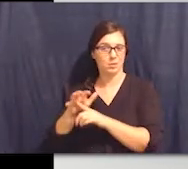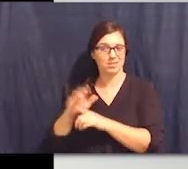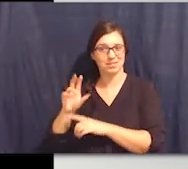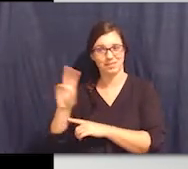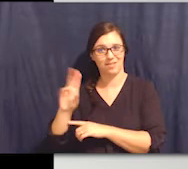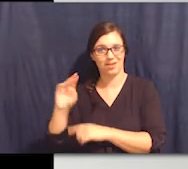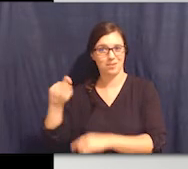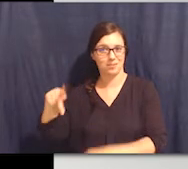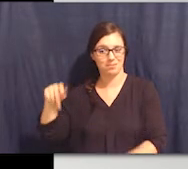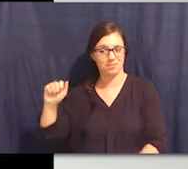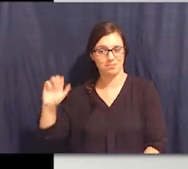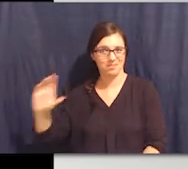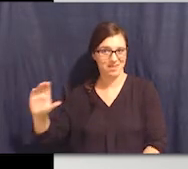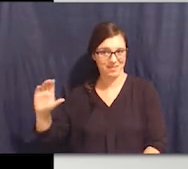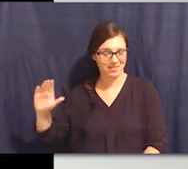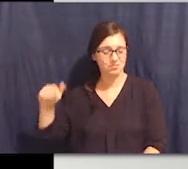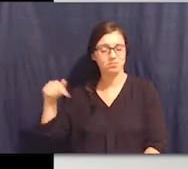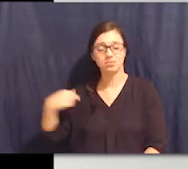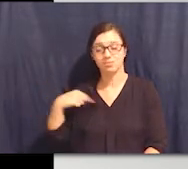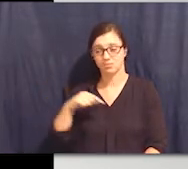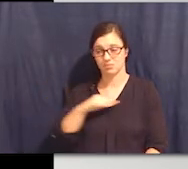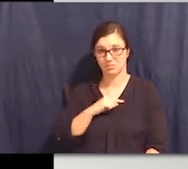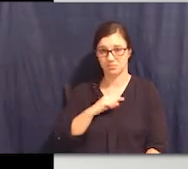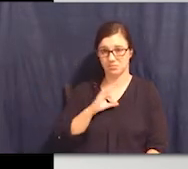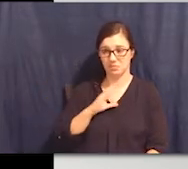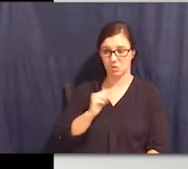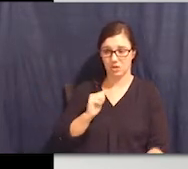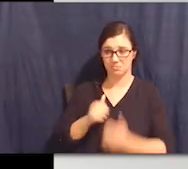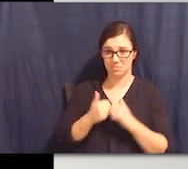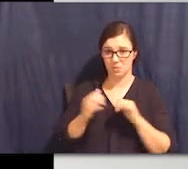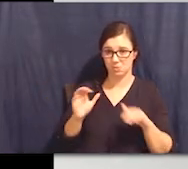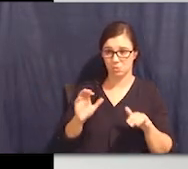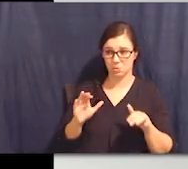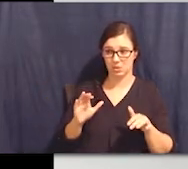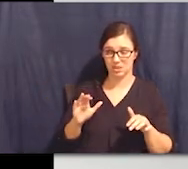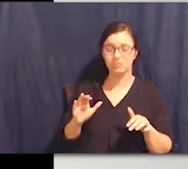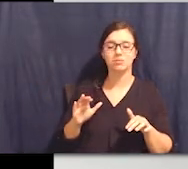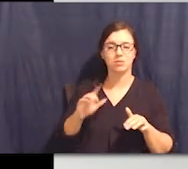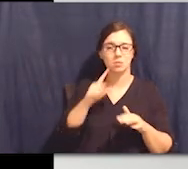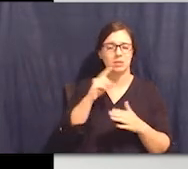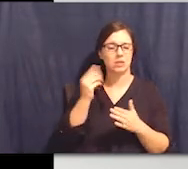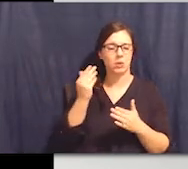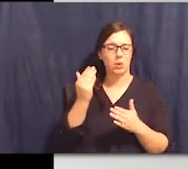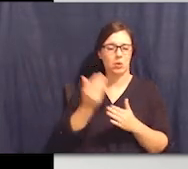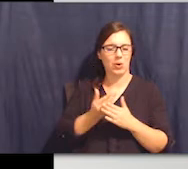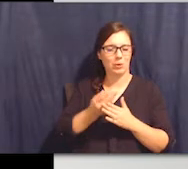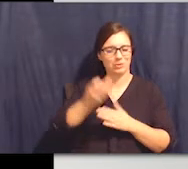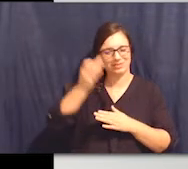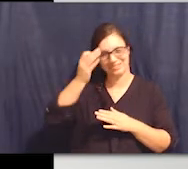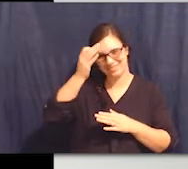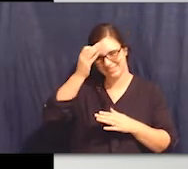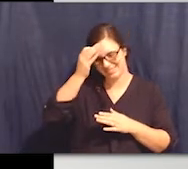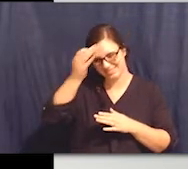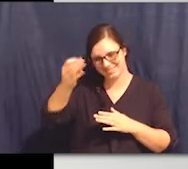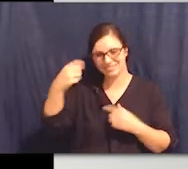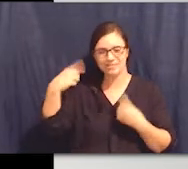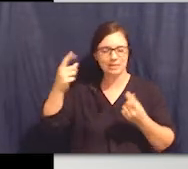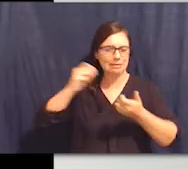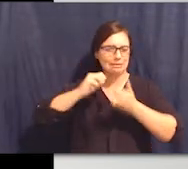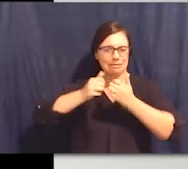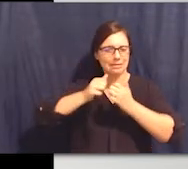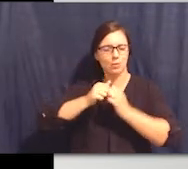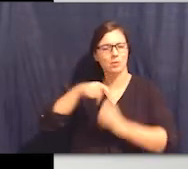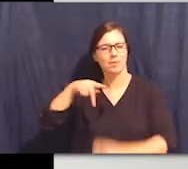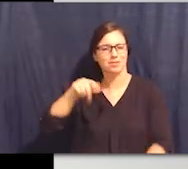the seven most populous states in the nation, we are very close. We have been competing